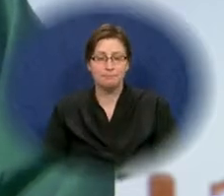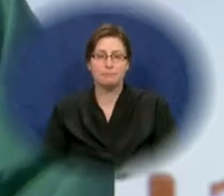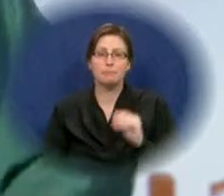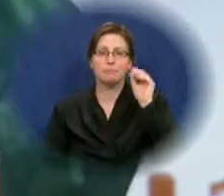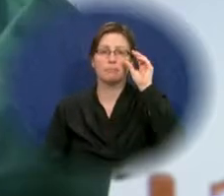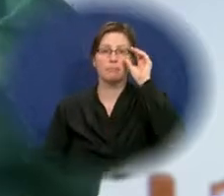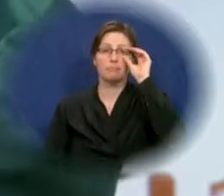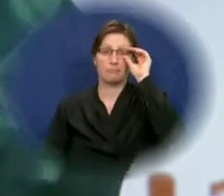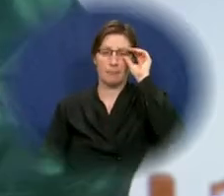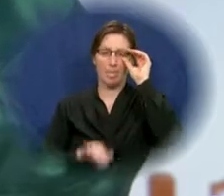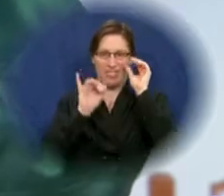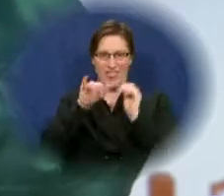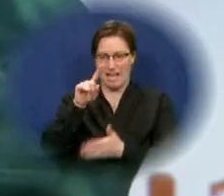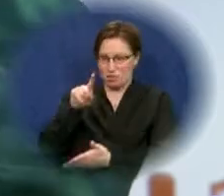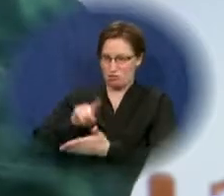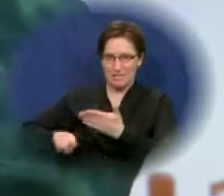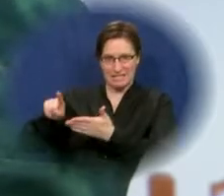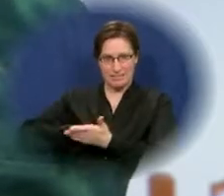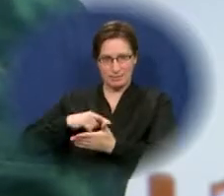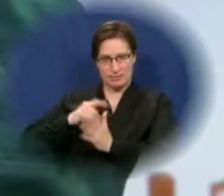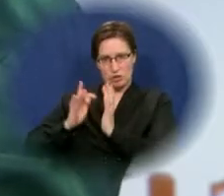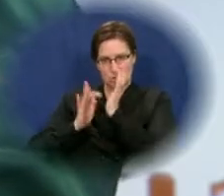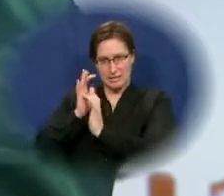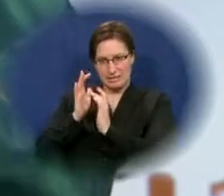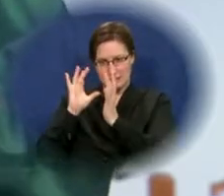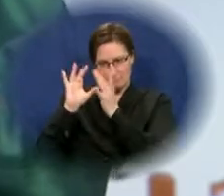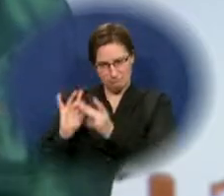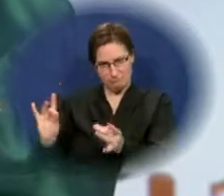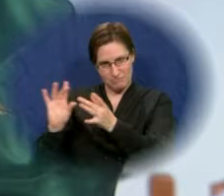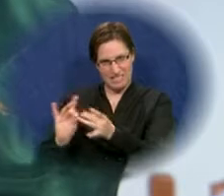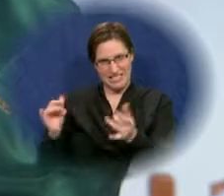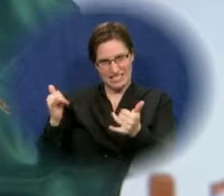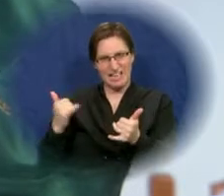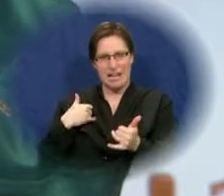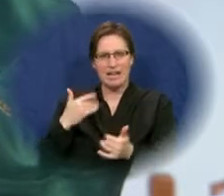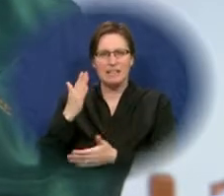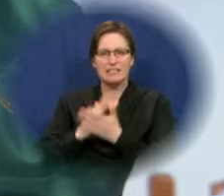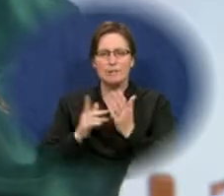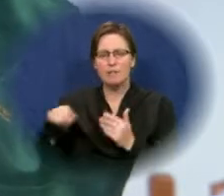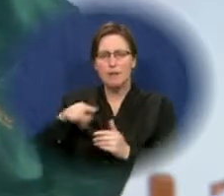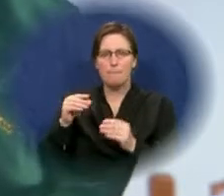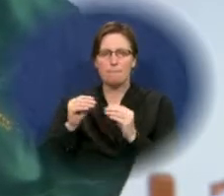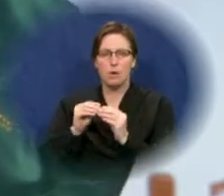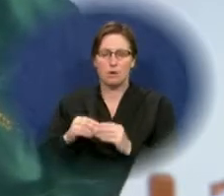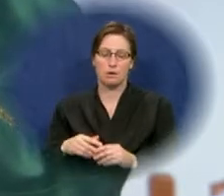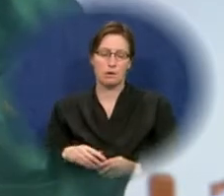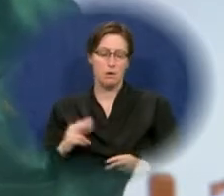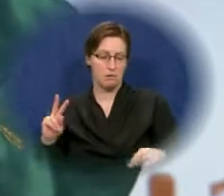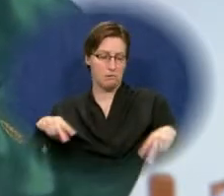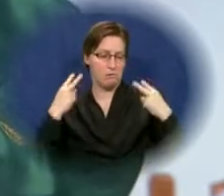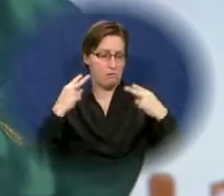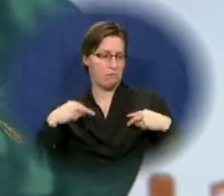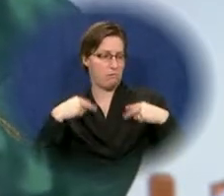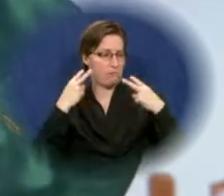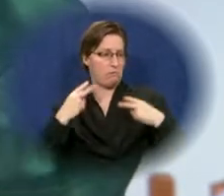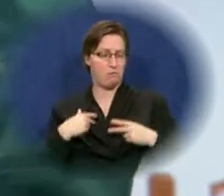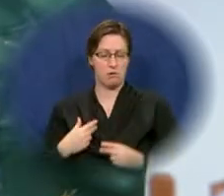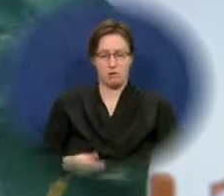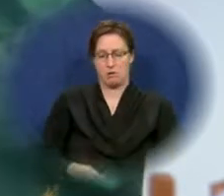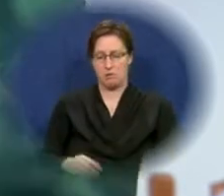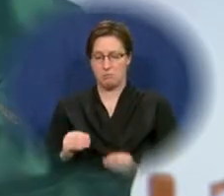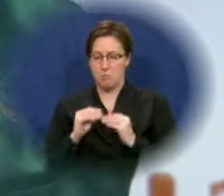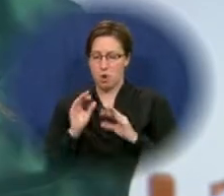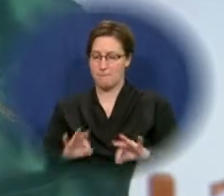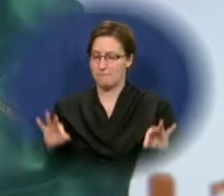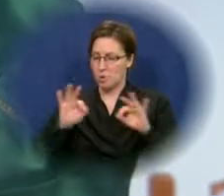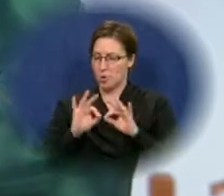Jesus was posting in that gospel we just heard this morning, that some of them were more interested in the way they looked, how they came across, than